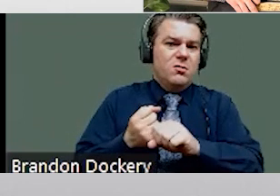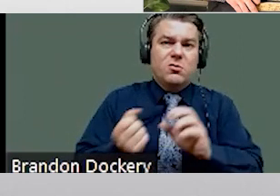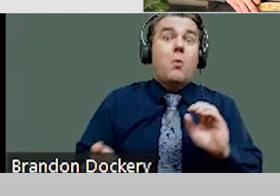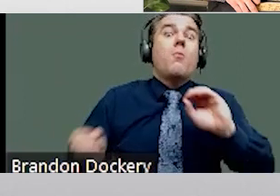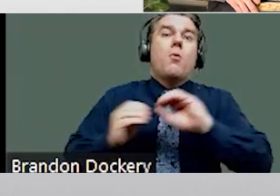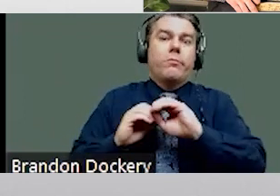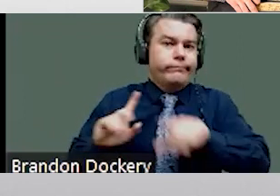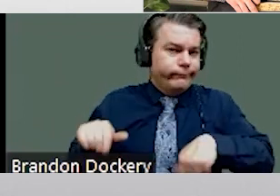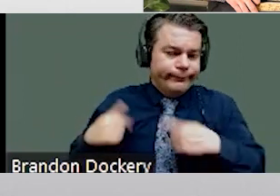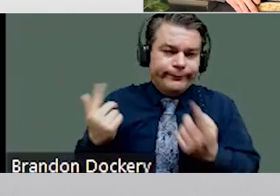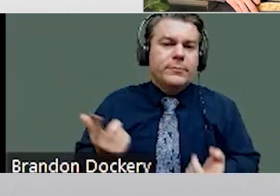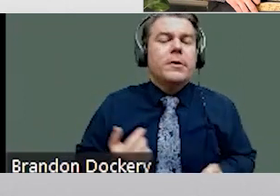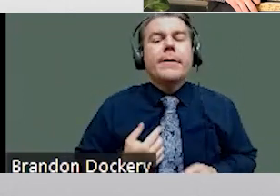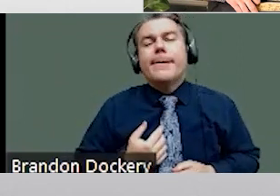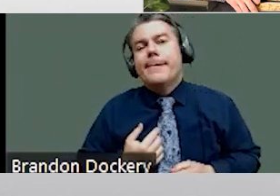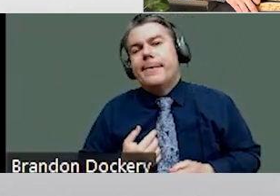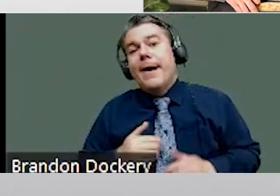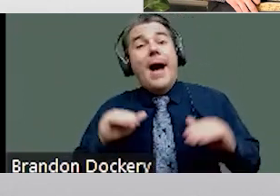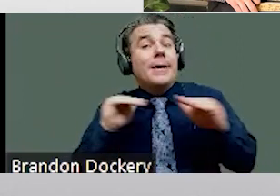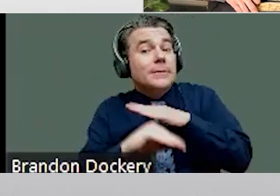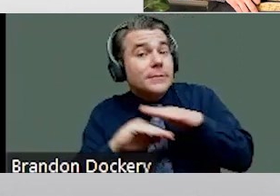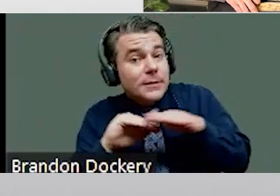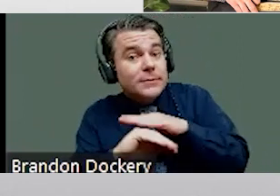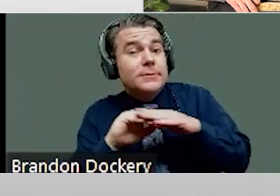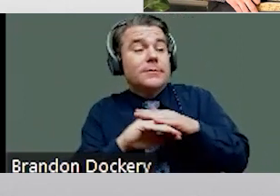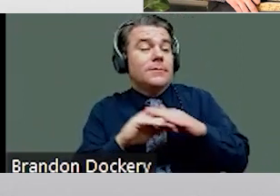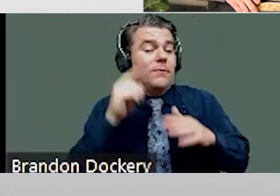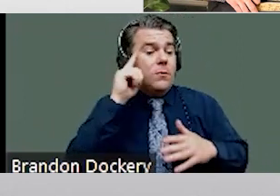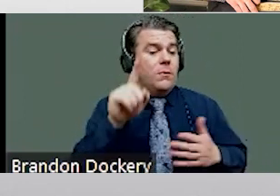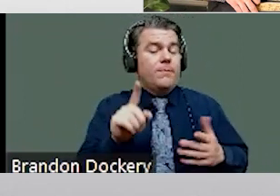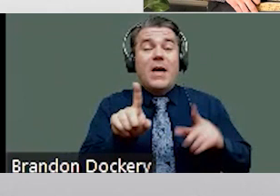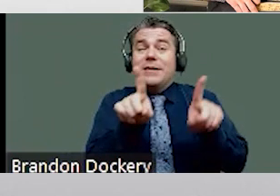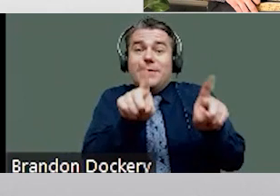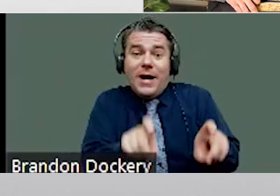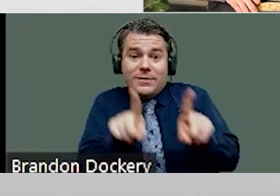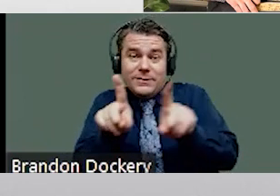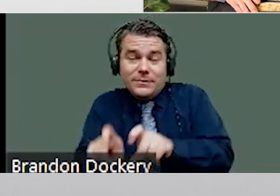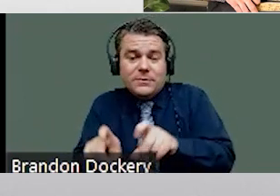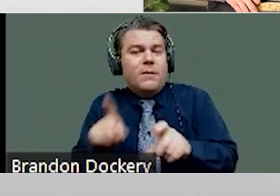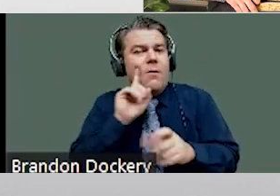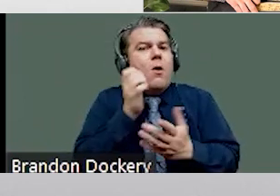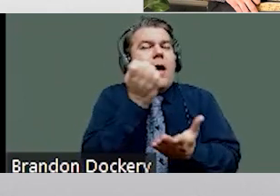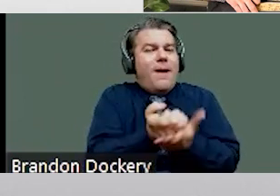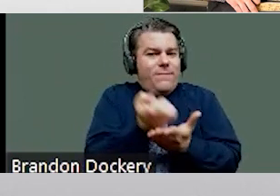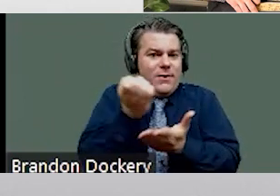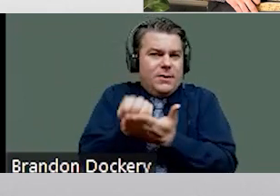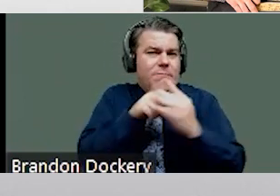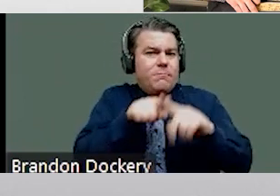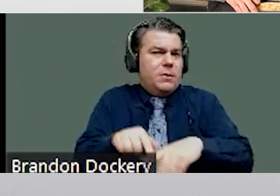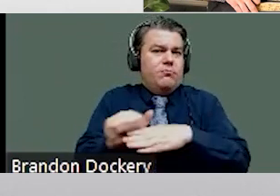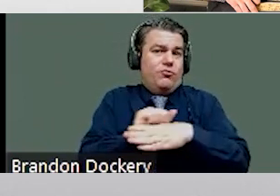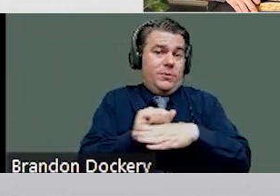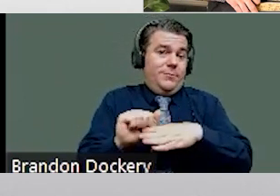years, the access to and the testing of these